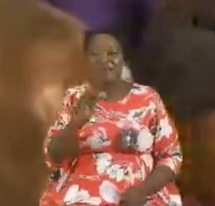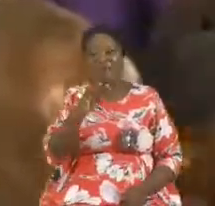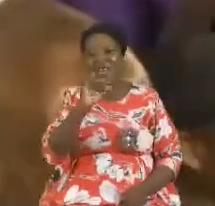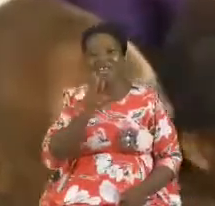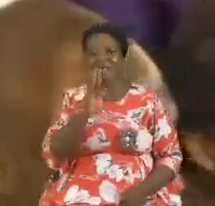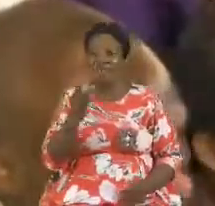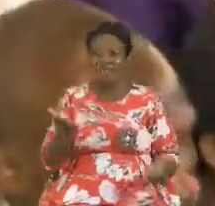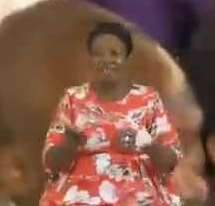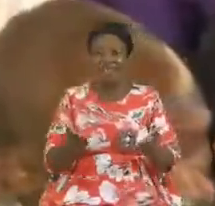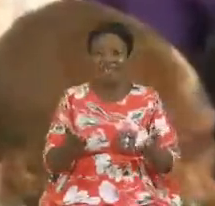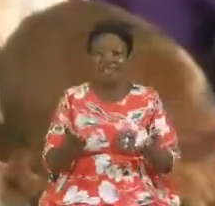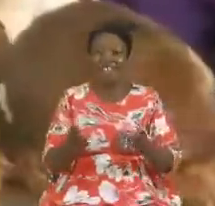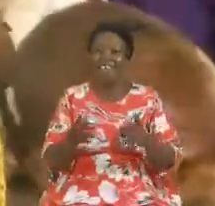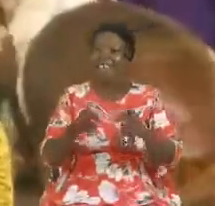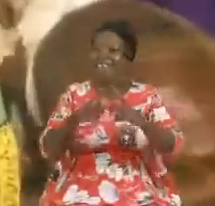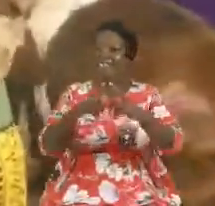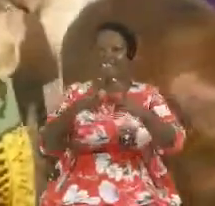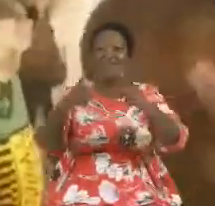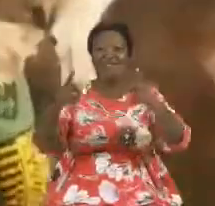Akwaibom, are you there?